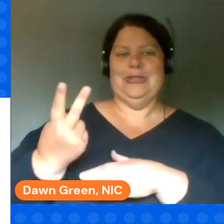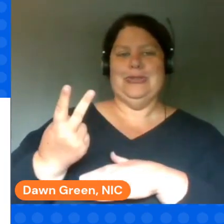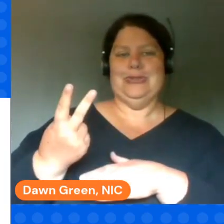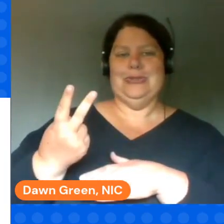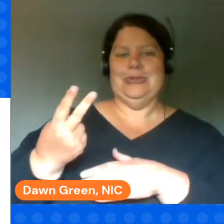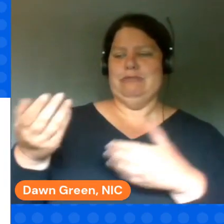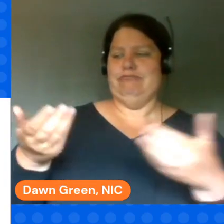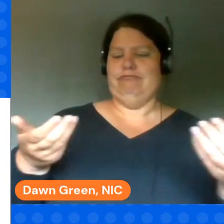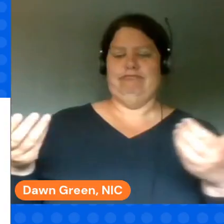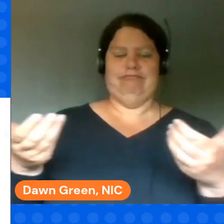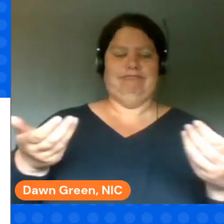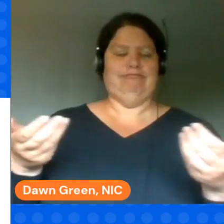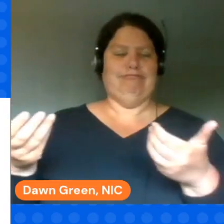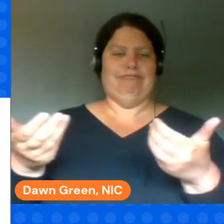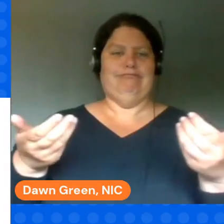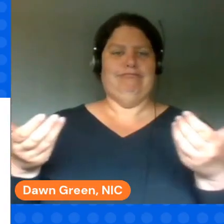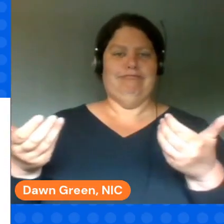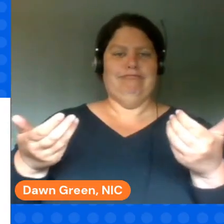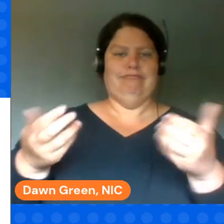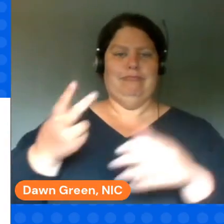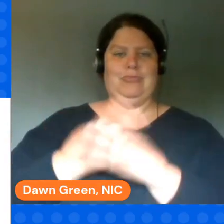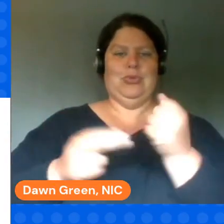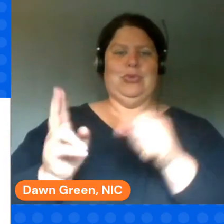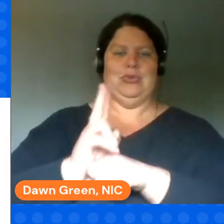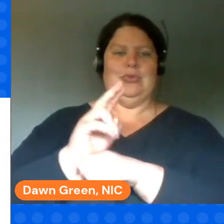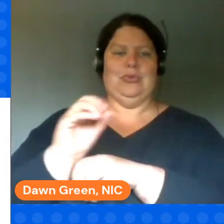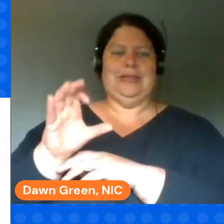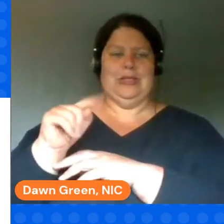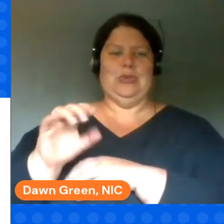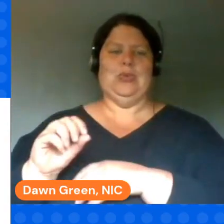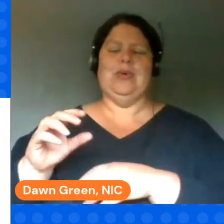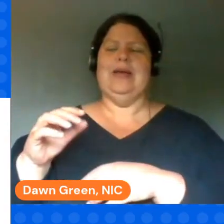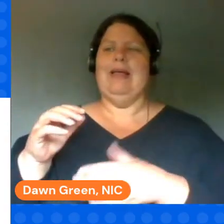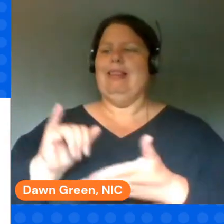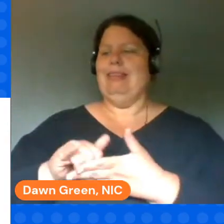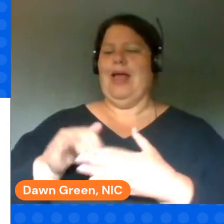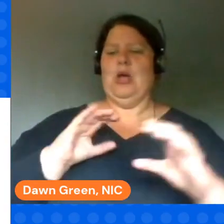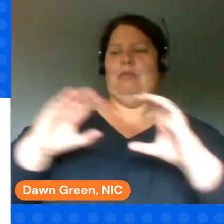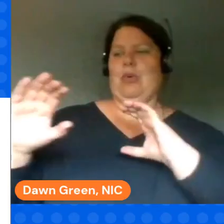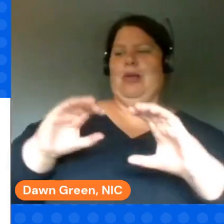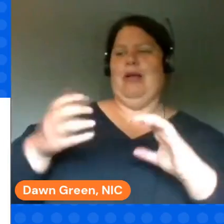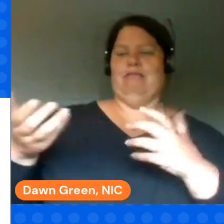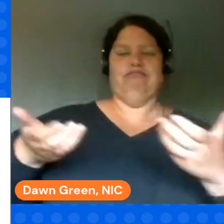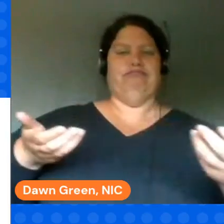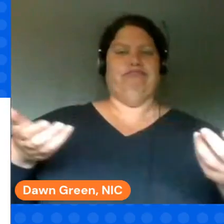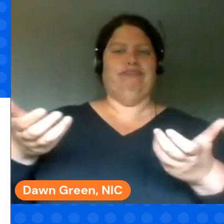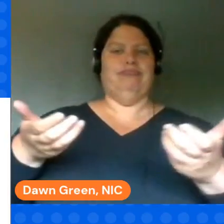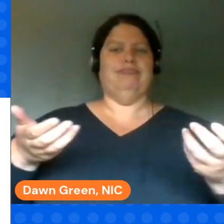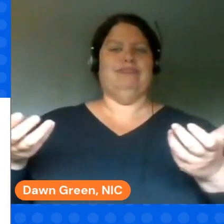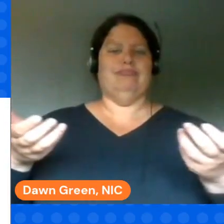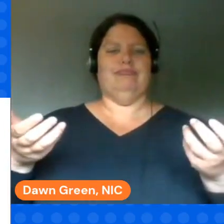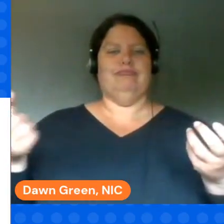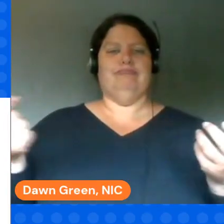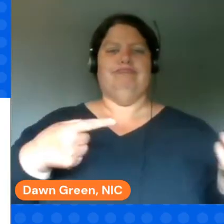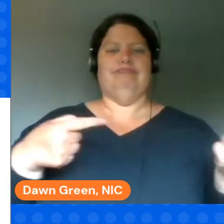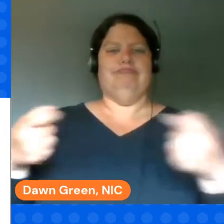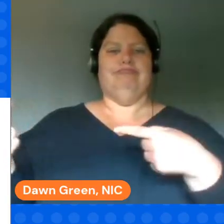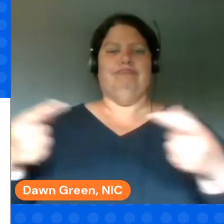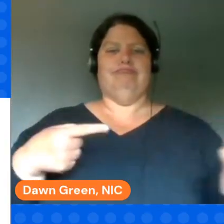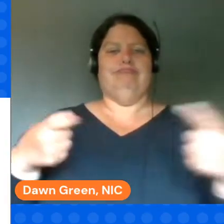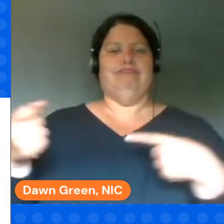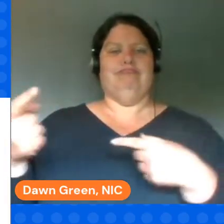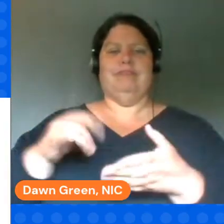running OctoStudio. So it's a way of wirelessly communicating between two devices, which is great for building interactive